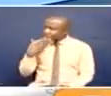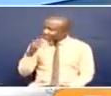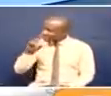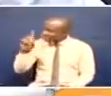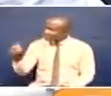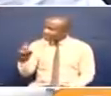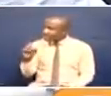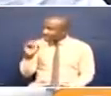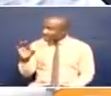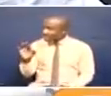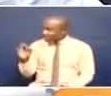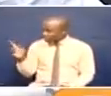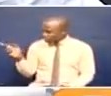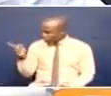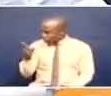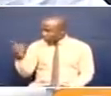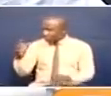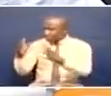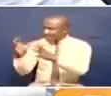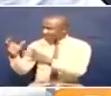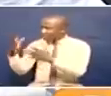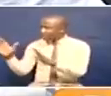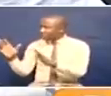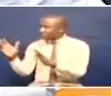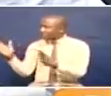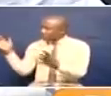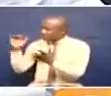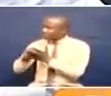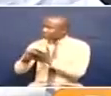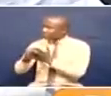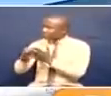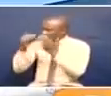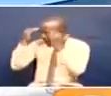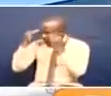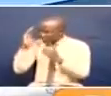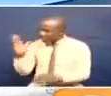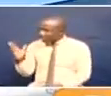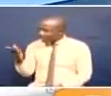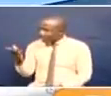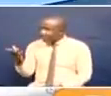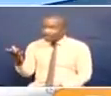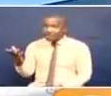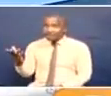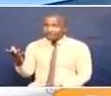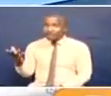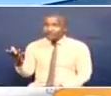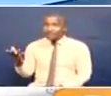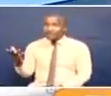you guys, your parties, lose, are we going to see ourselves at the Supreme Court again? Or will you... Is that a rhetorical question?